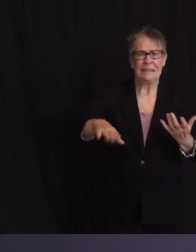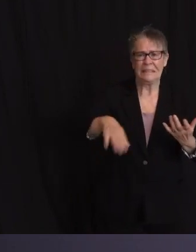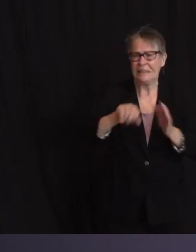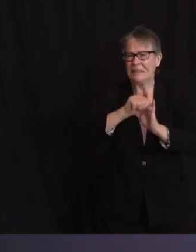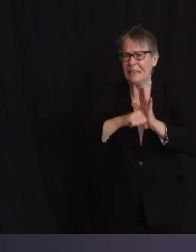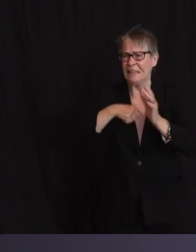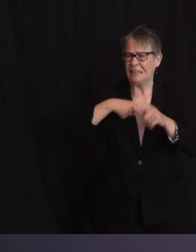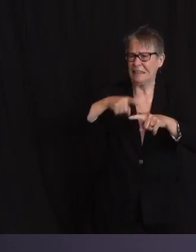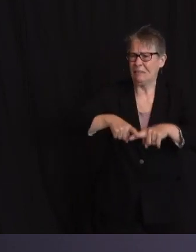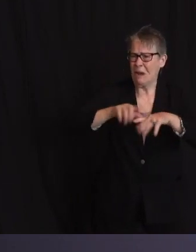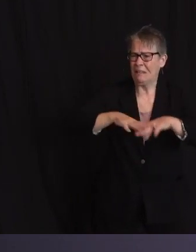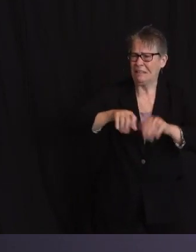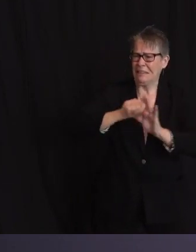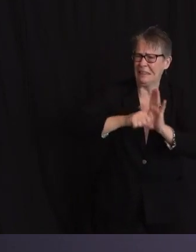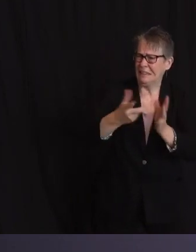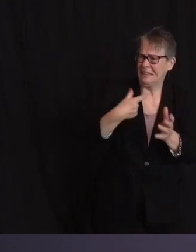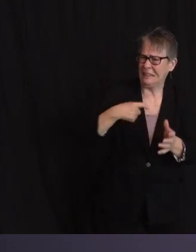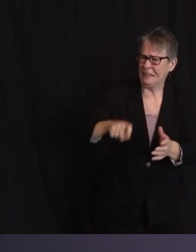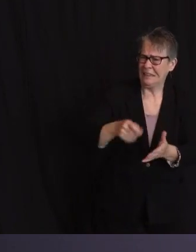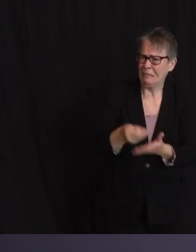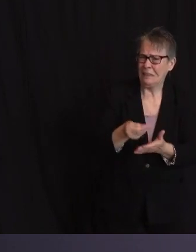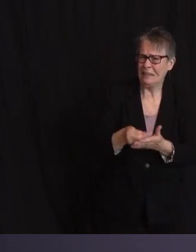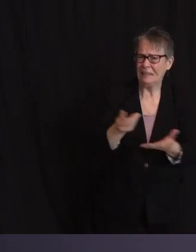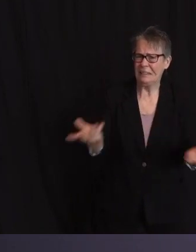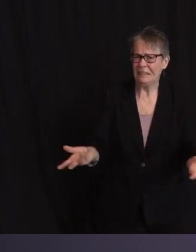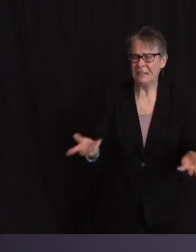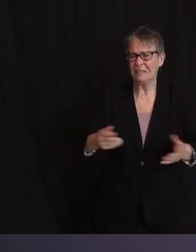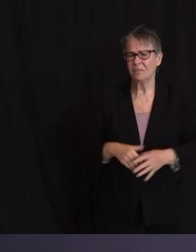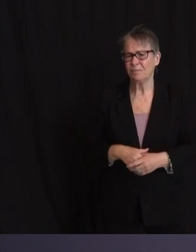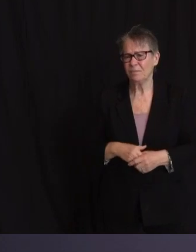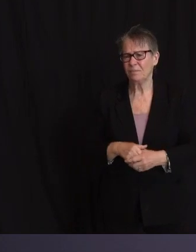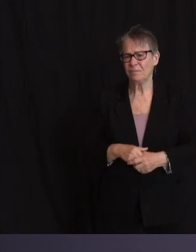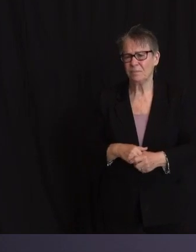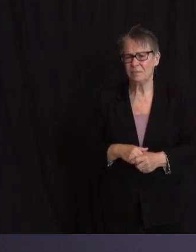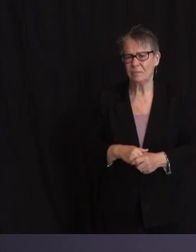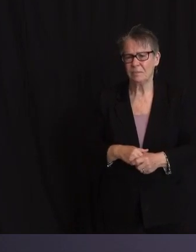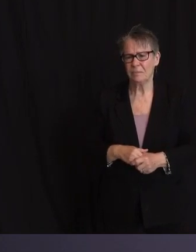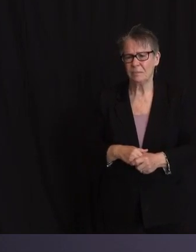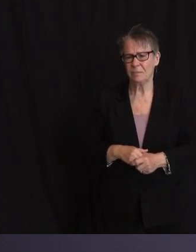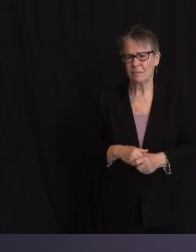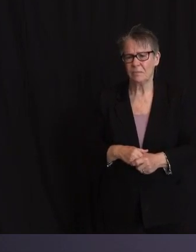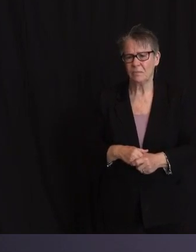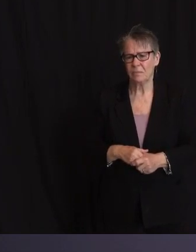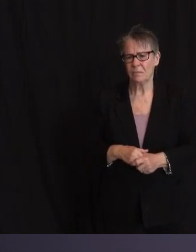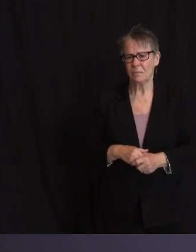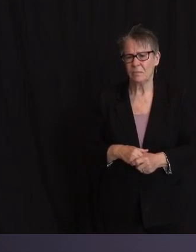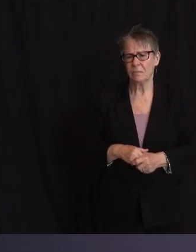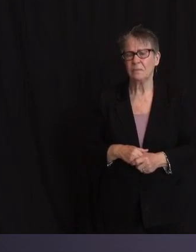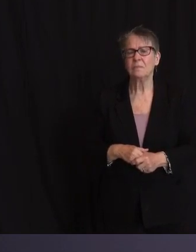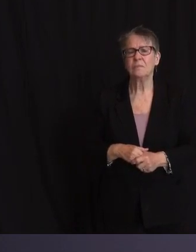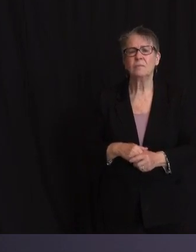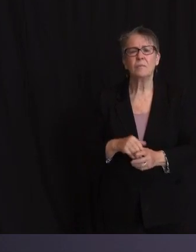grave. And again, I want to reiterate, Senator Menendez and Senator Cassidy have a really